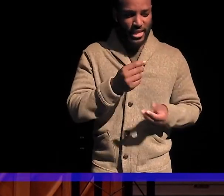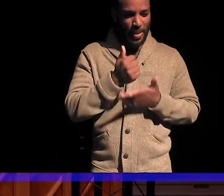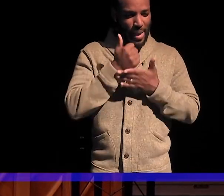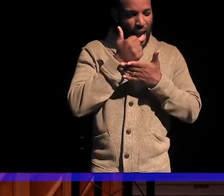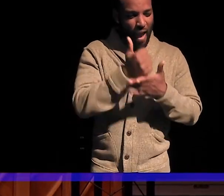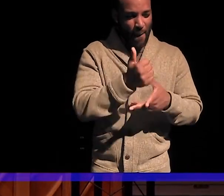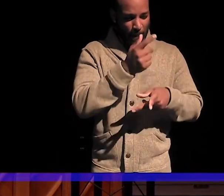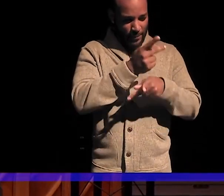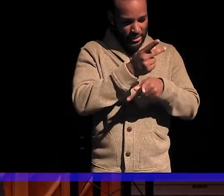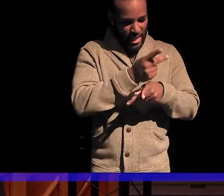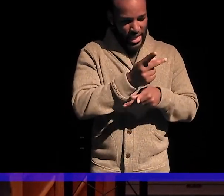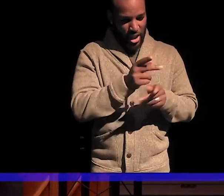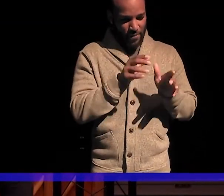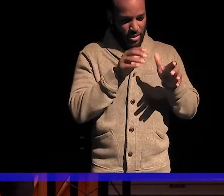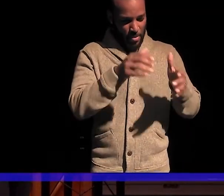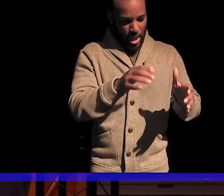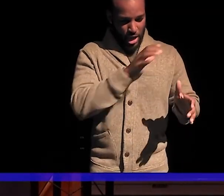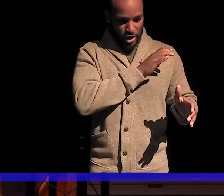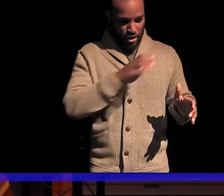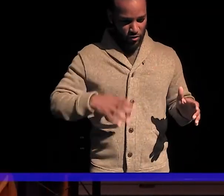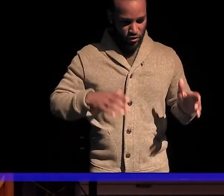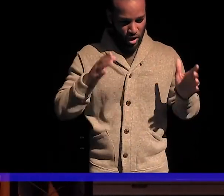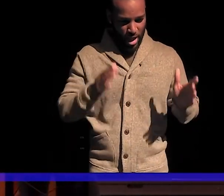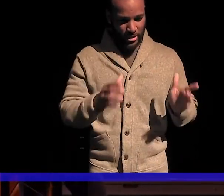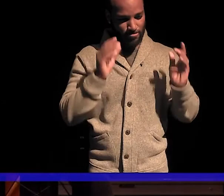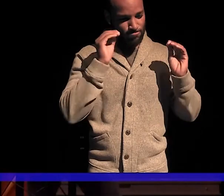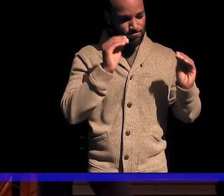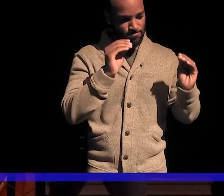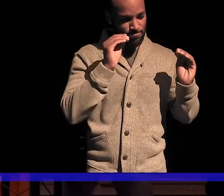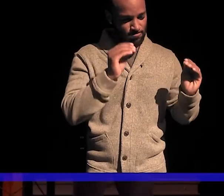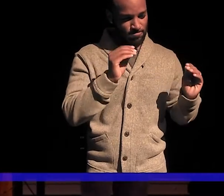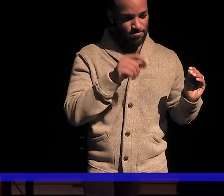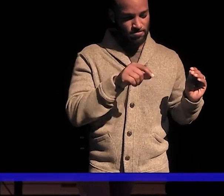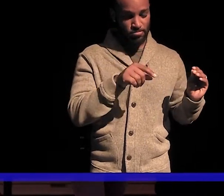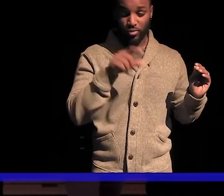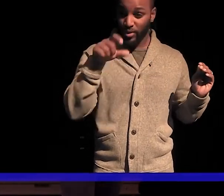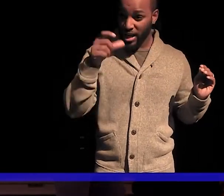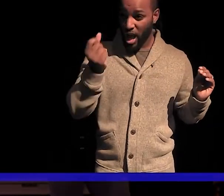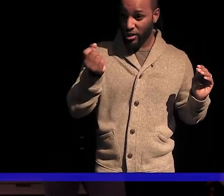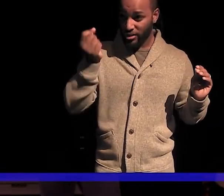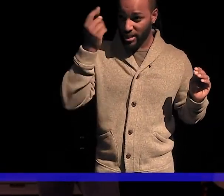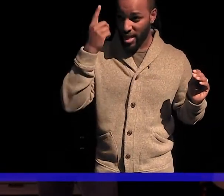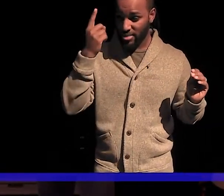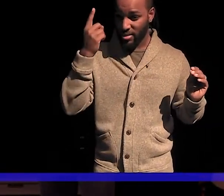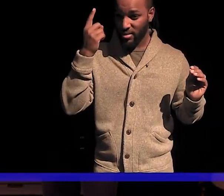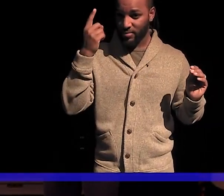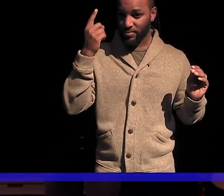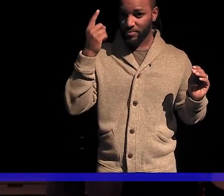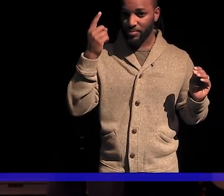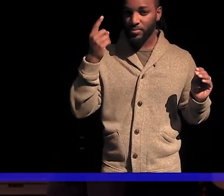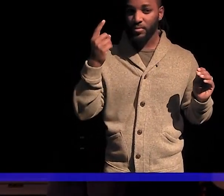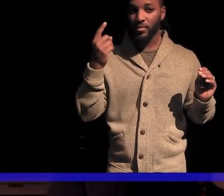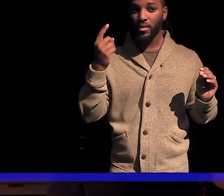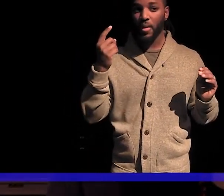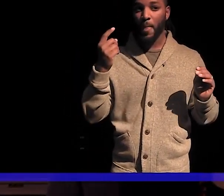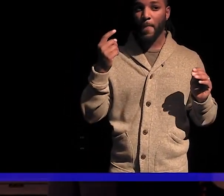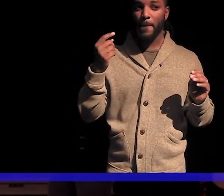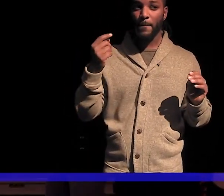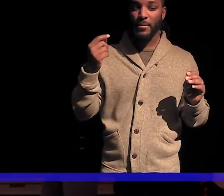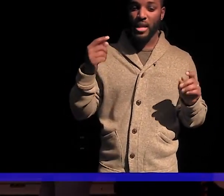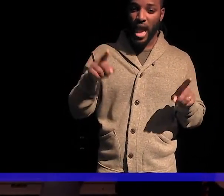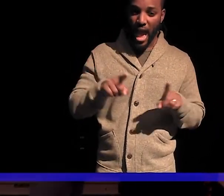nurturing of the body of Christ through their gifts. We need to understand that as a